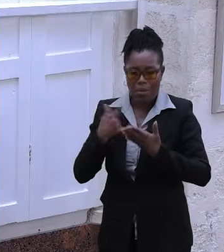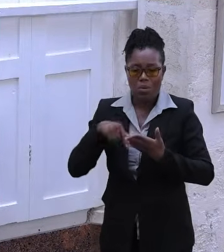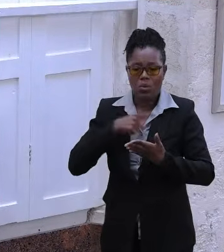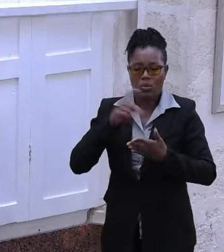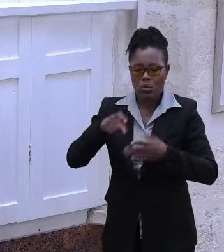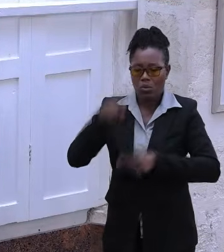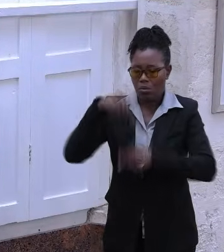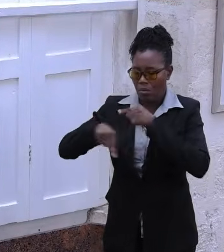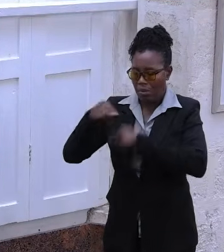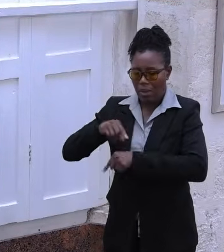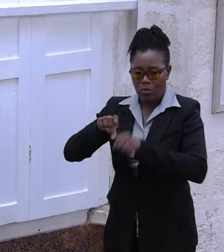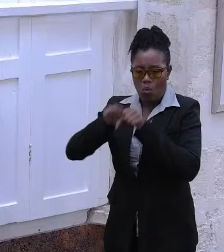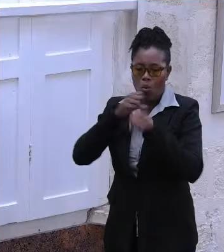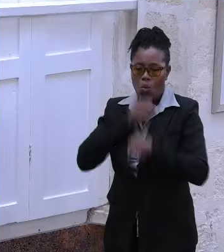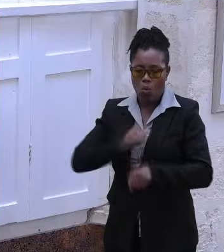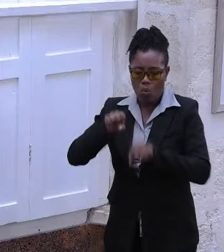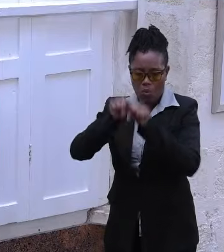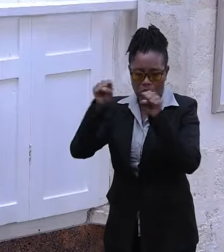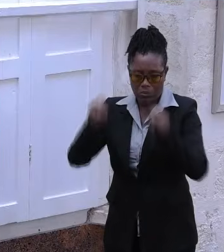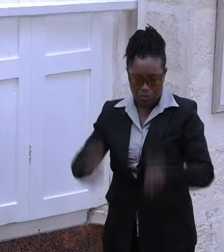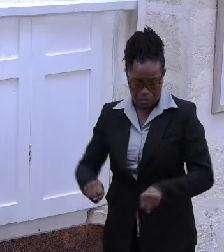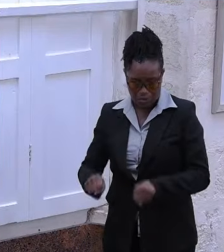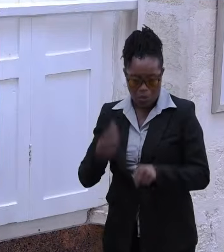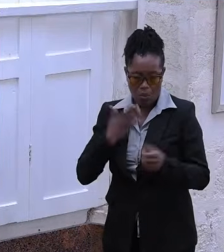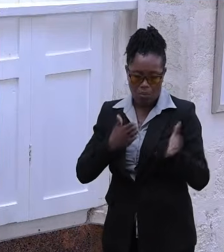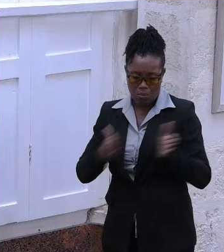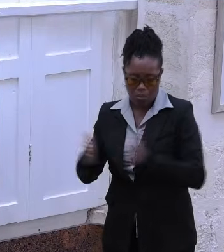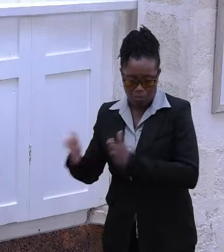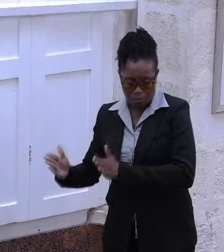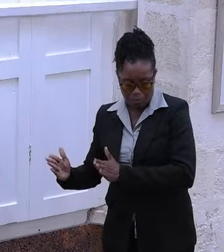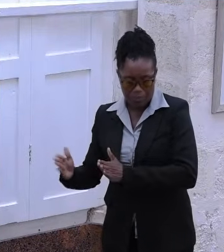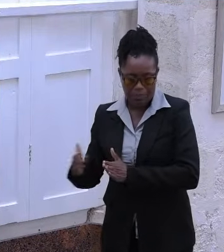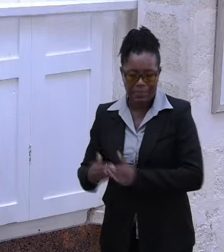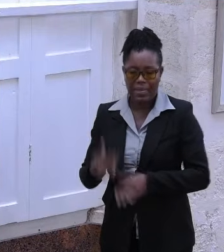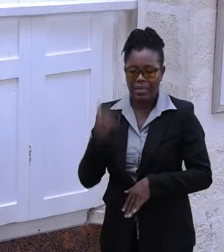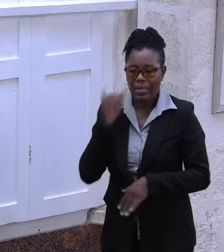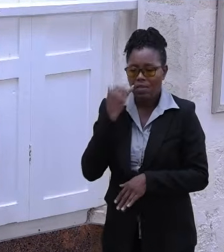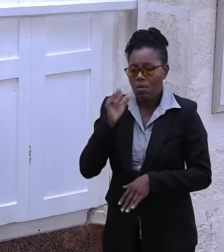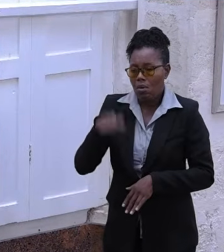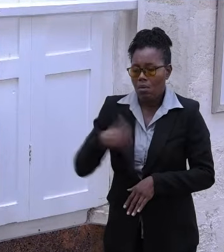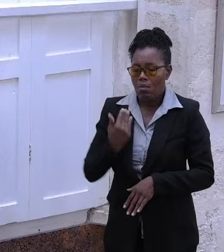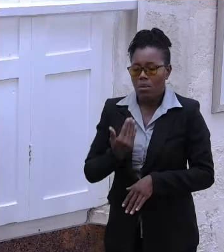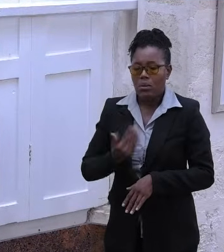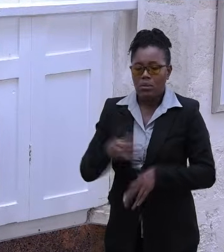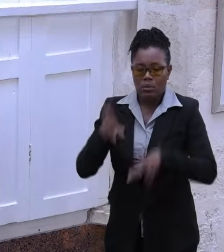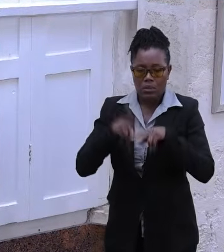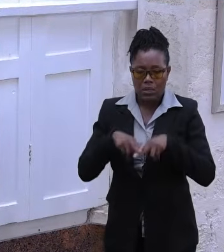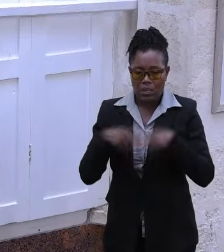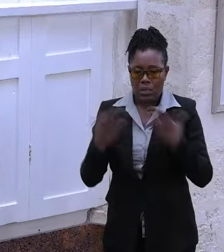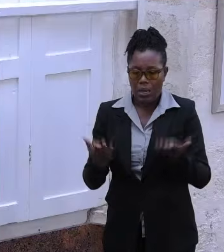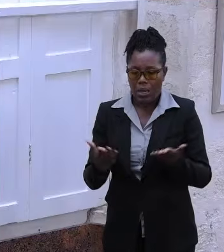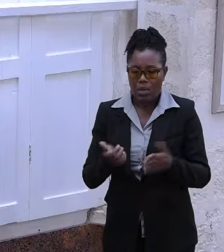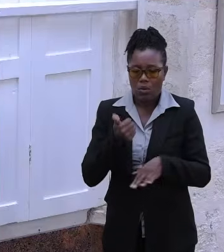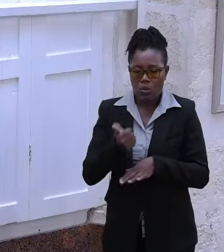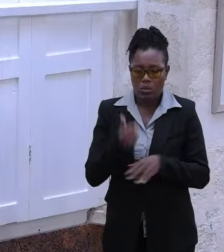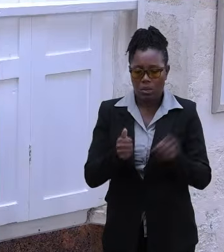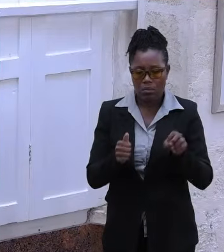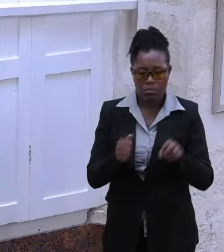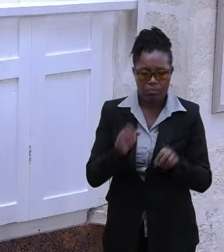to an old system and an arrangement as if you have to sit down and manually do everything.